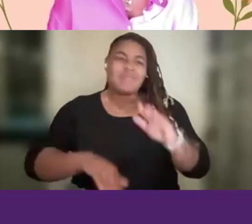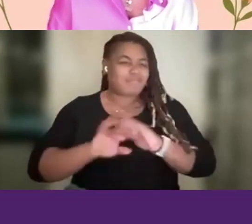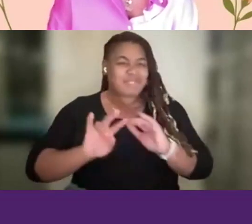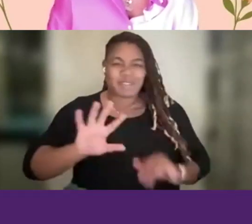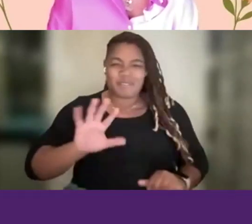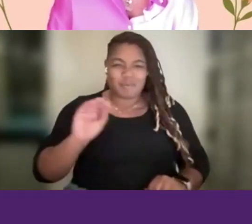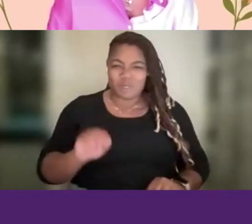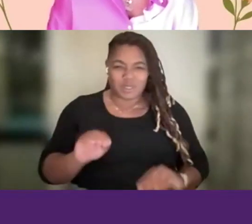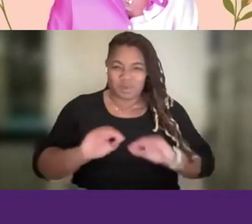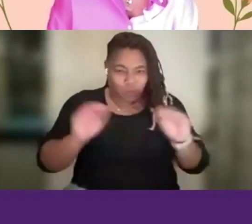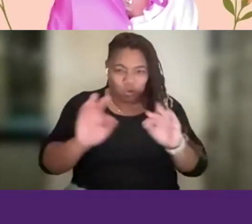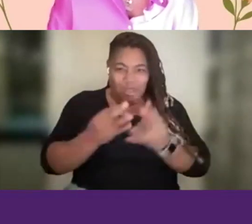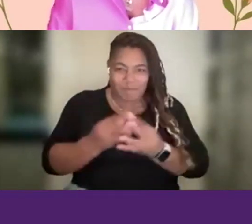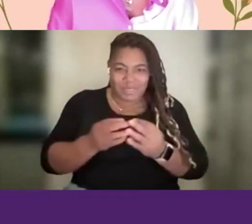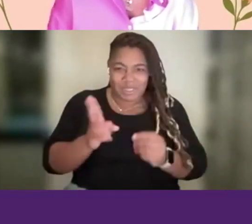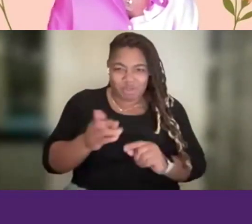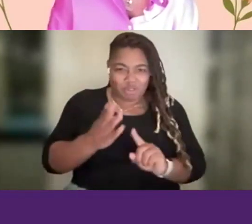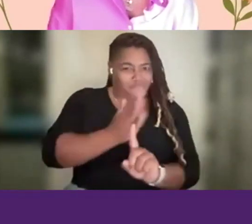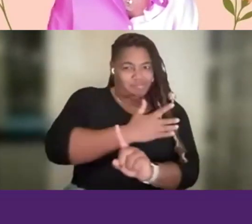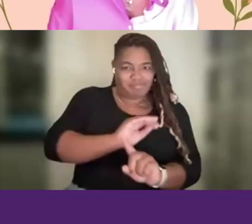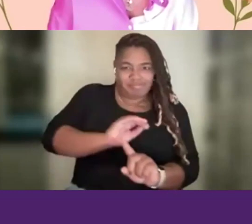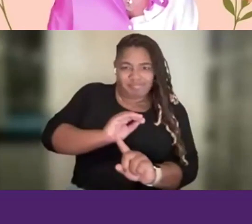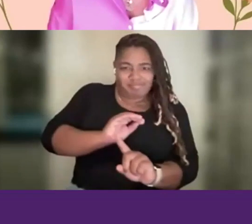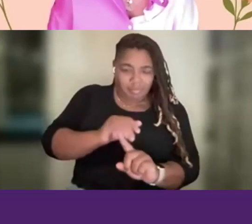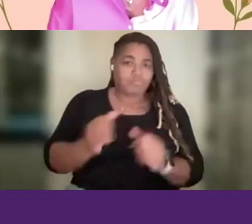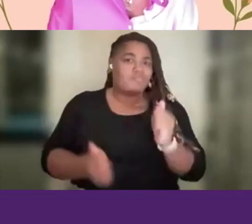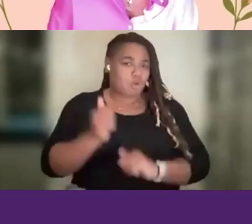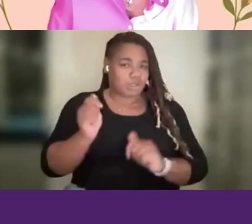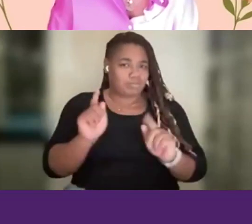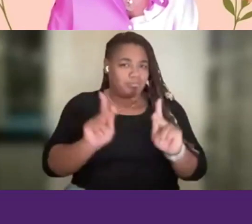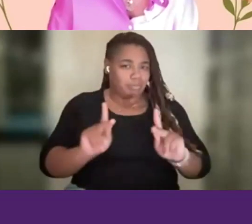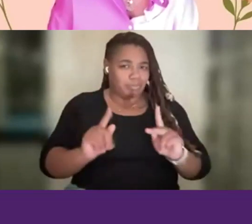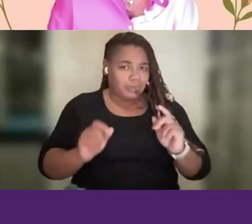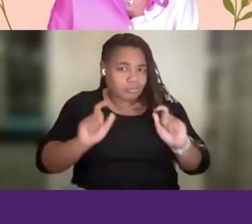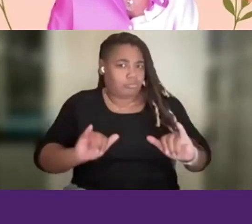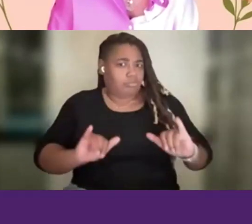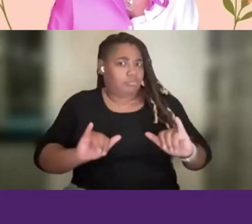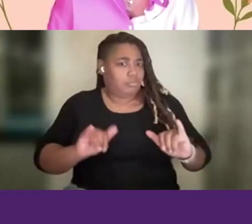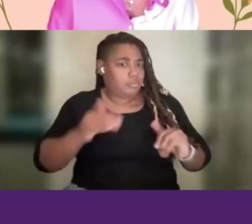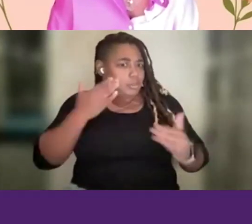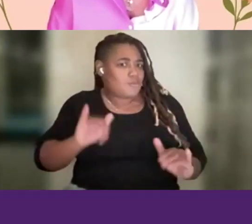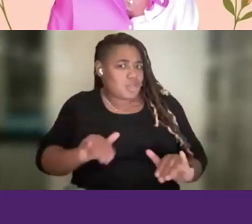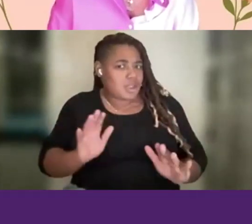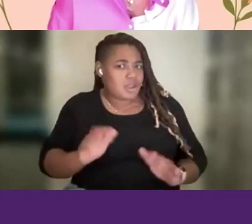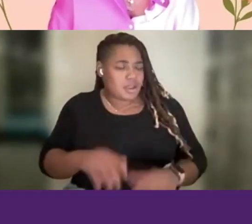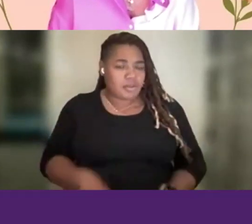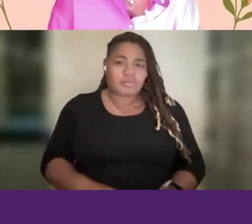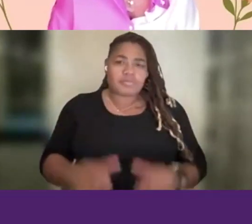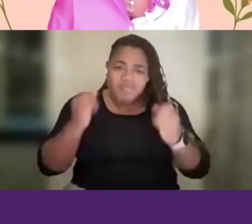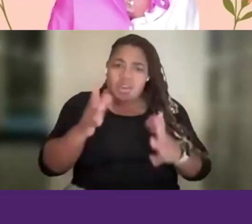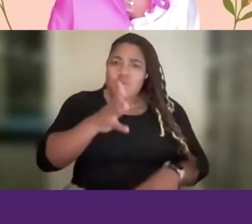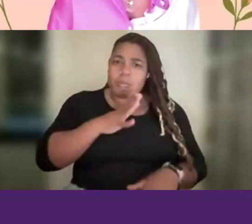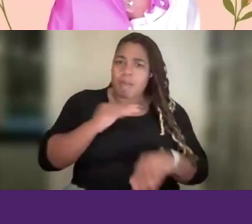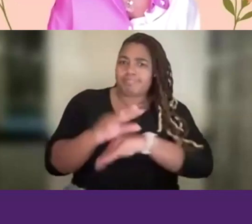I find a lot of people actually are really, really surprised to know, that, you know, so many women are affected who don't